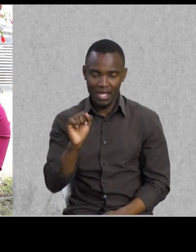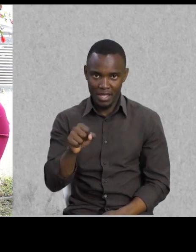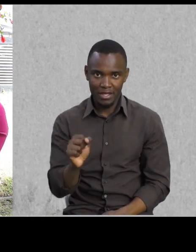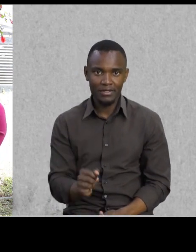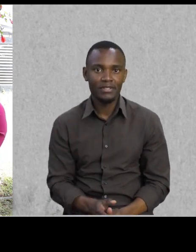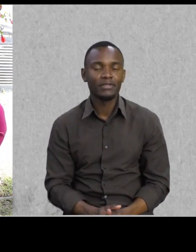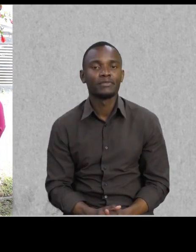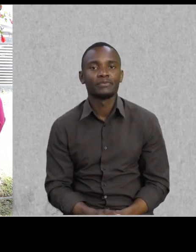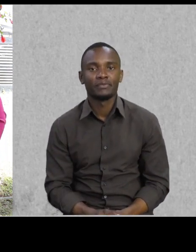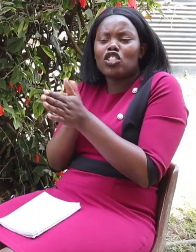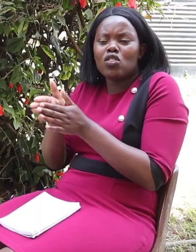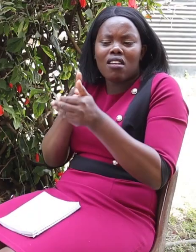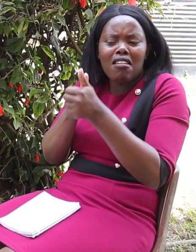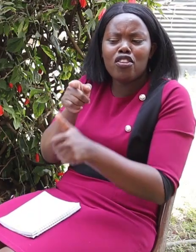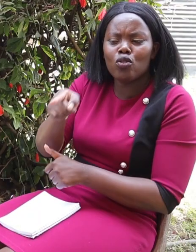Yes.